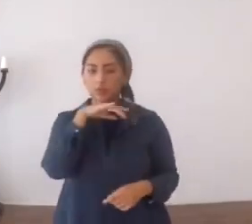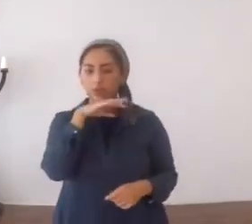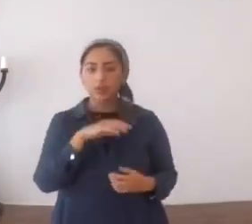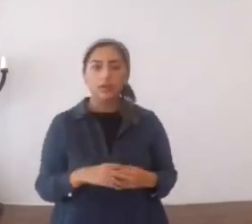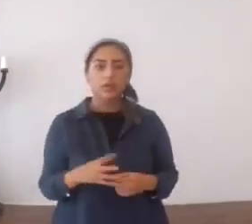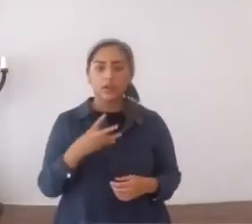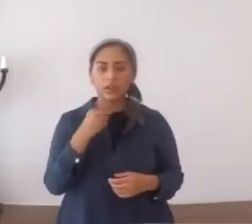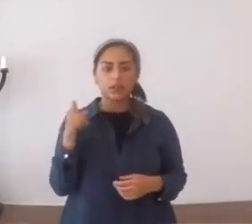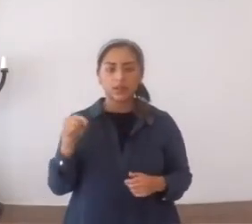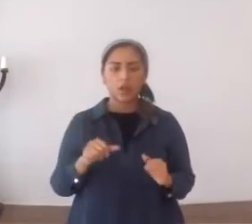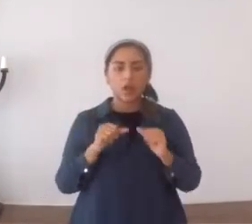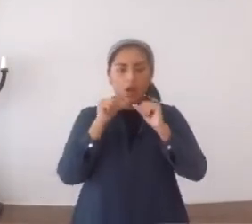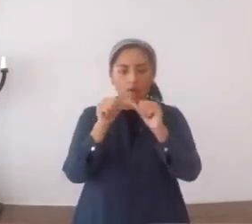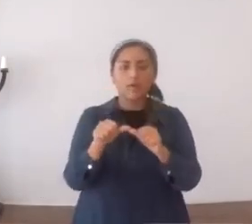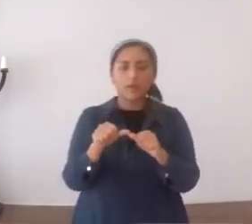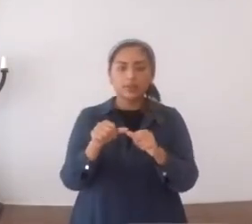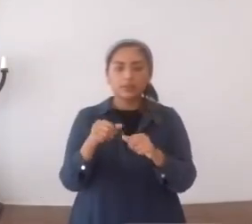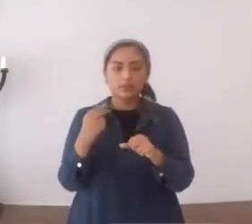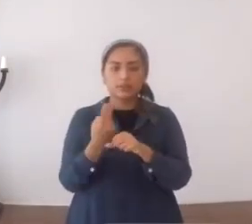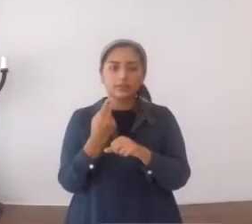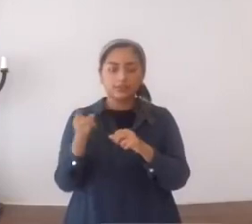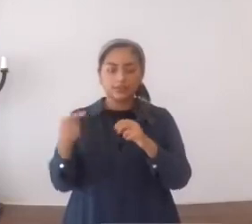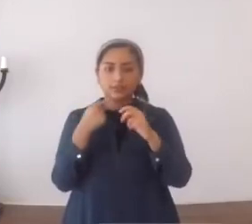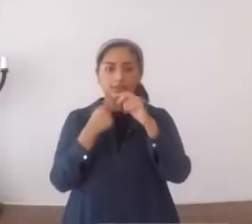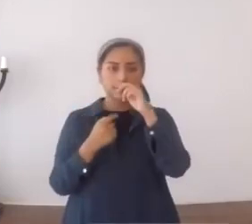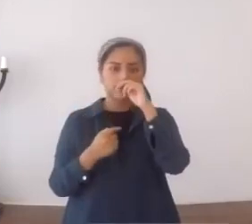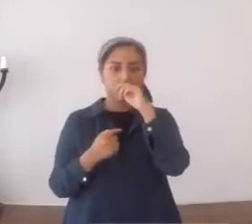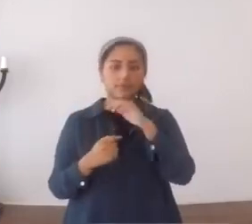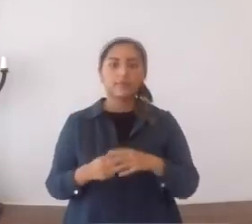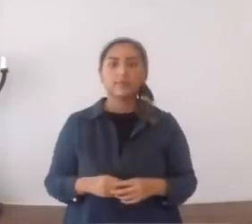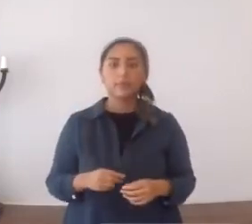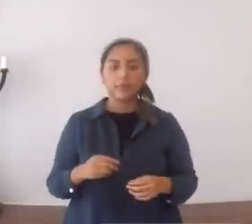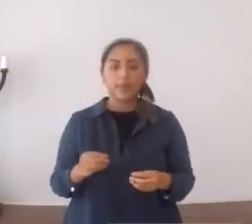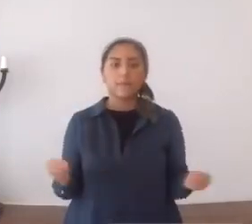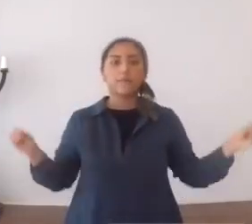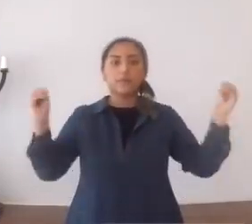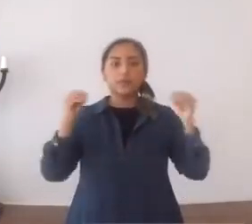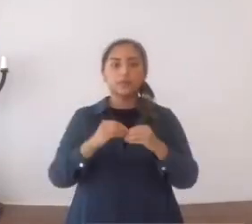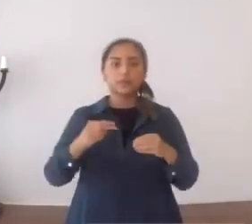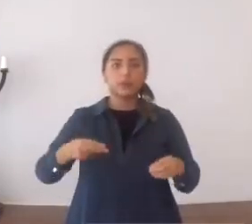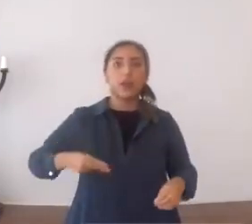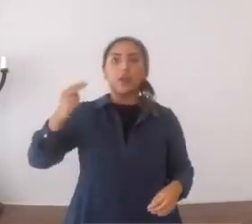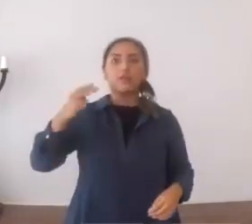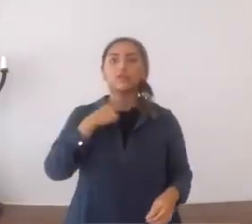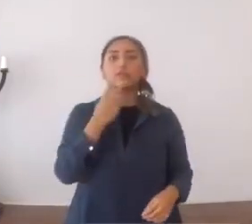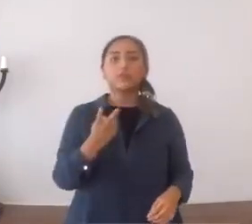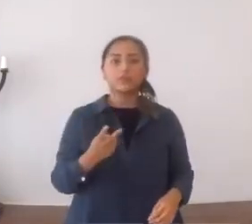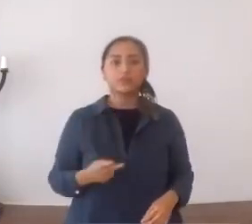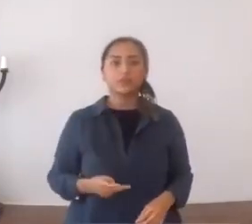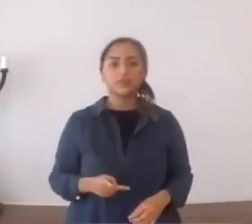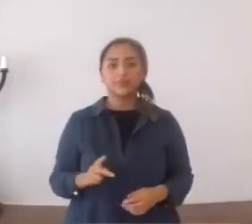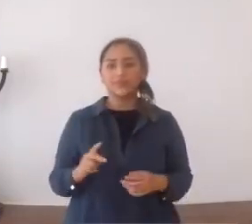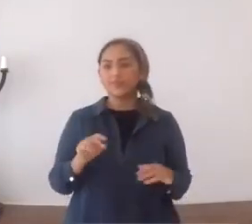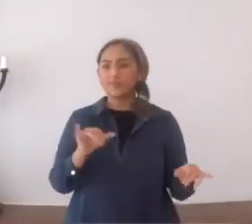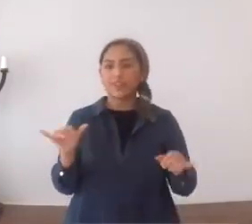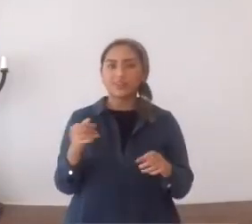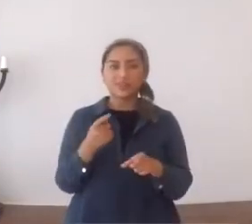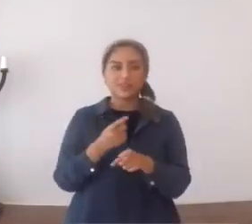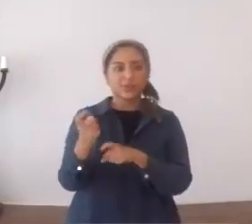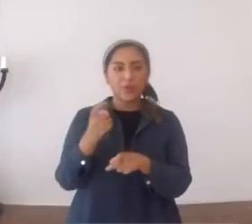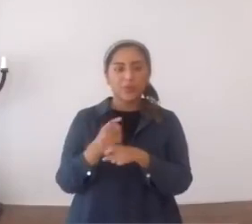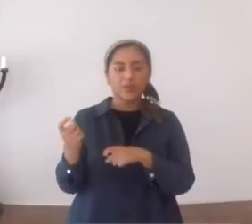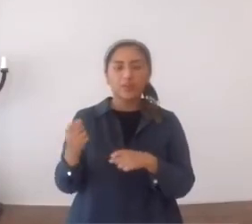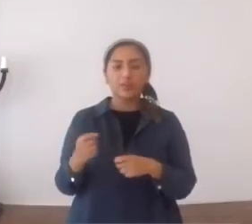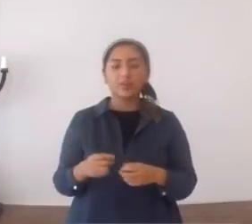that is y unclean, siempre hace una referencia and he always makes the reference, alzando más la voz, raising more his de una voice, manera sarcástica,